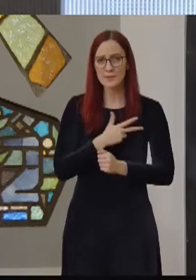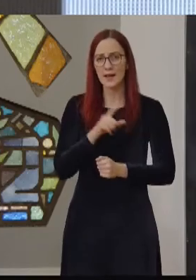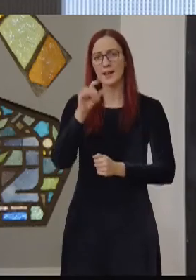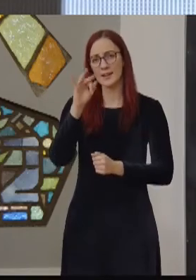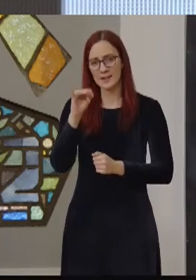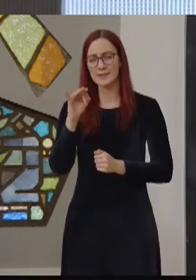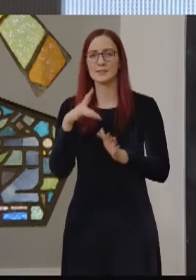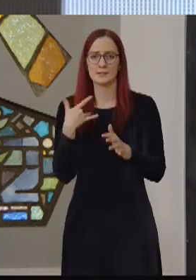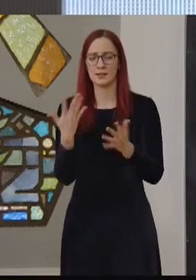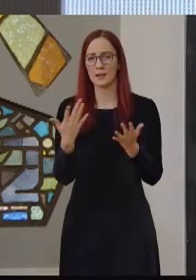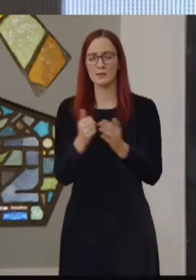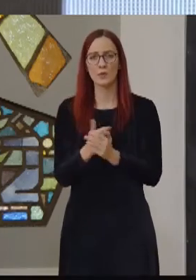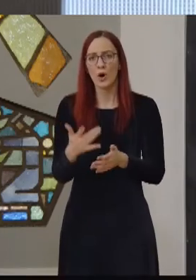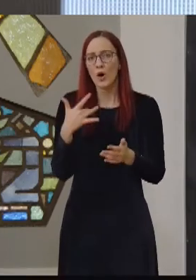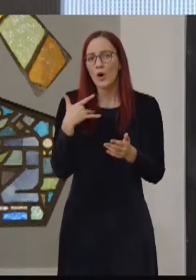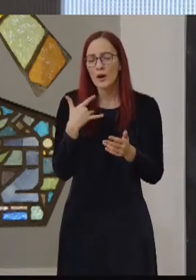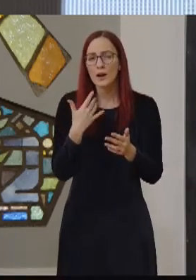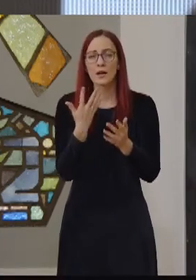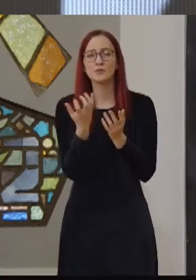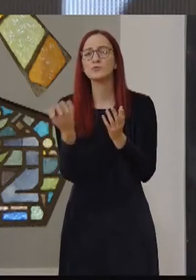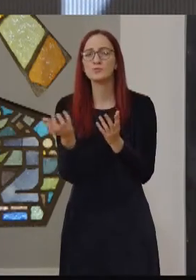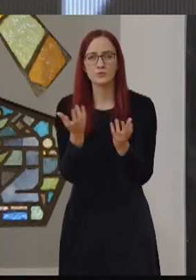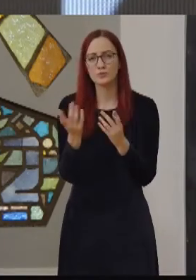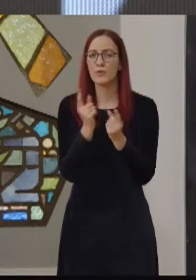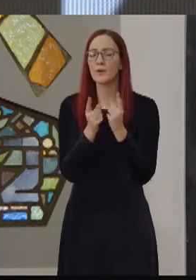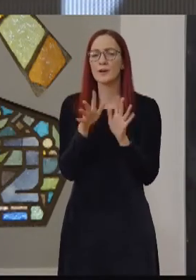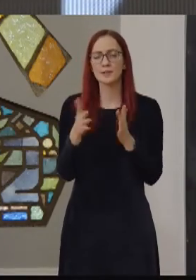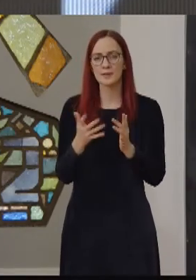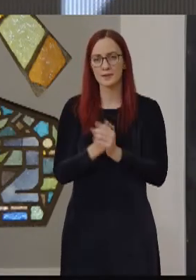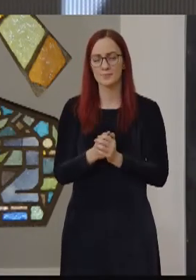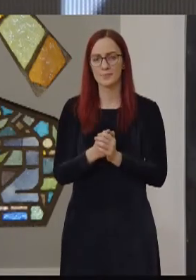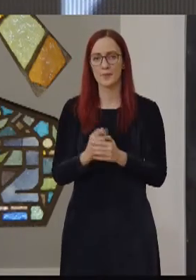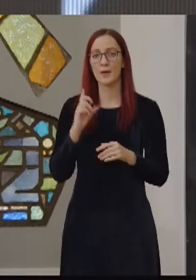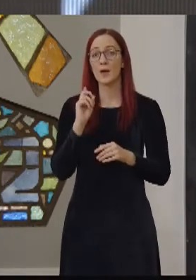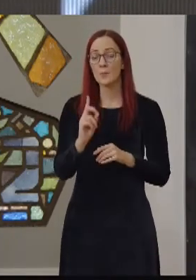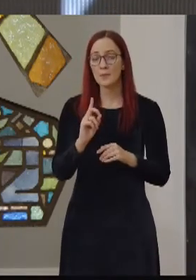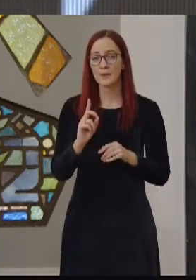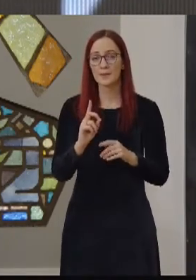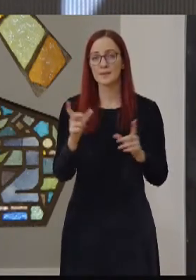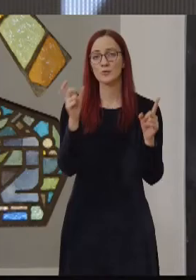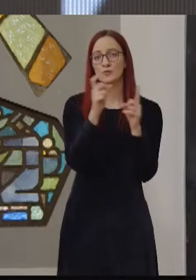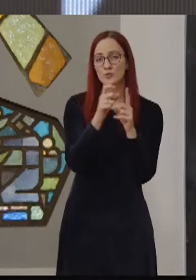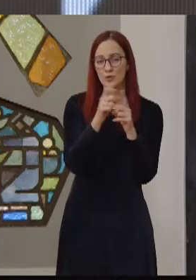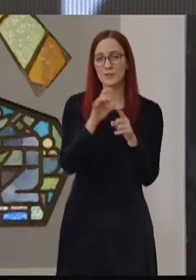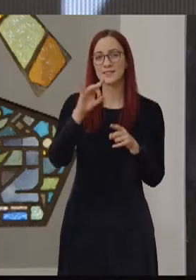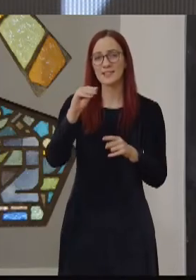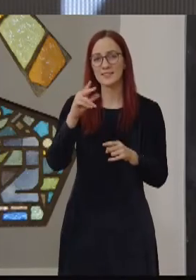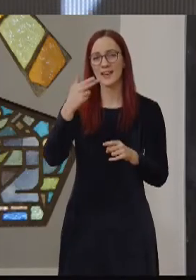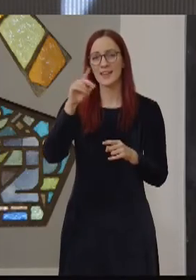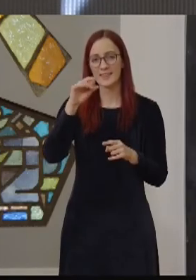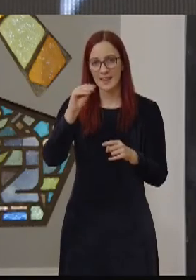and in the Lithuanian language, we use the word socialinė lytis for gender translation.